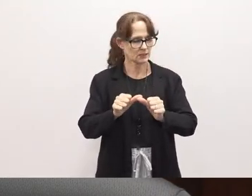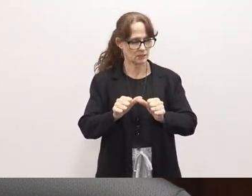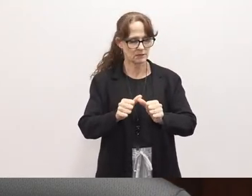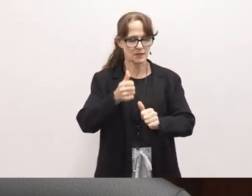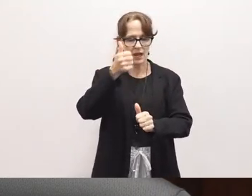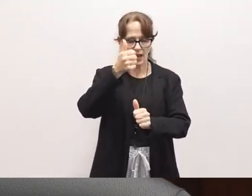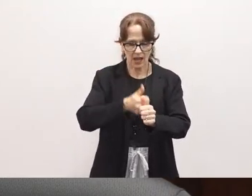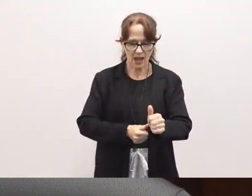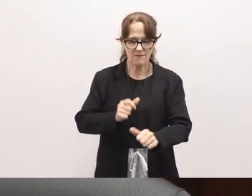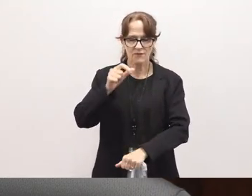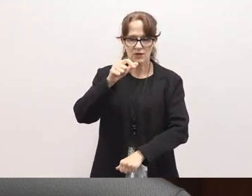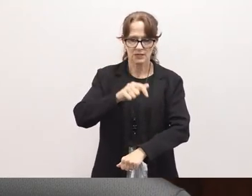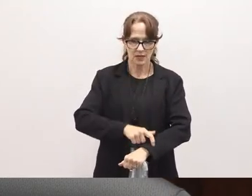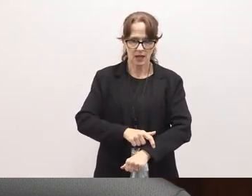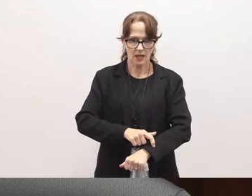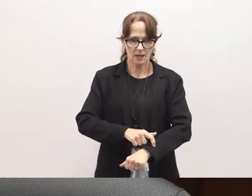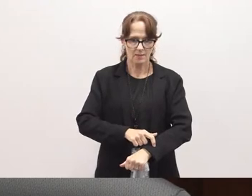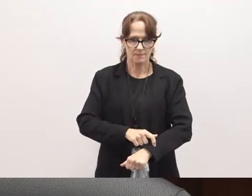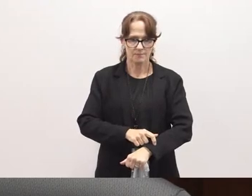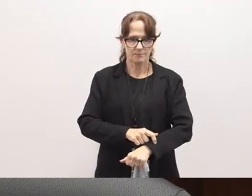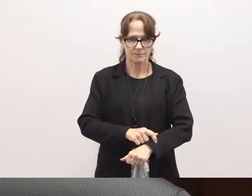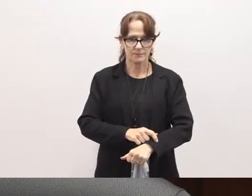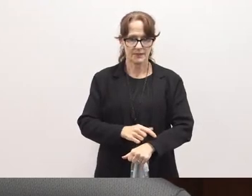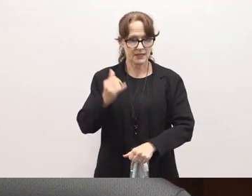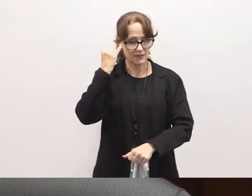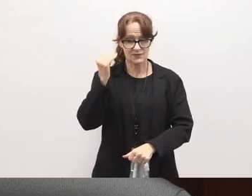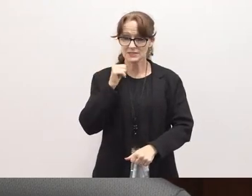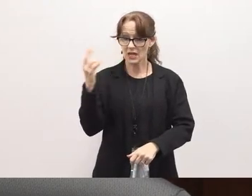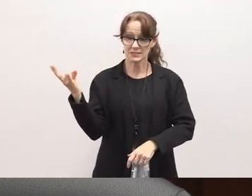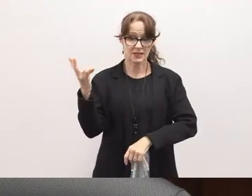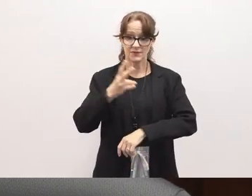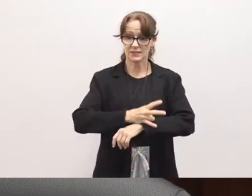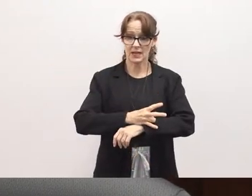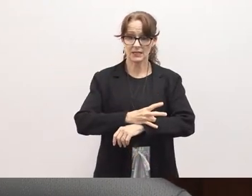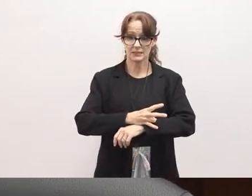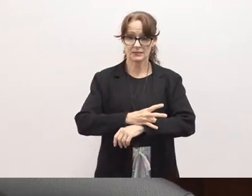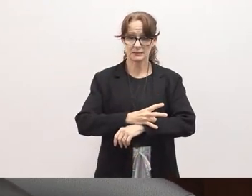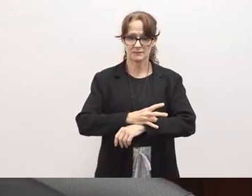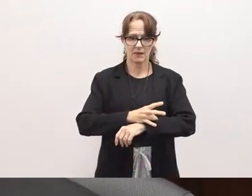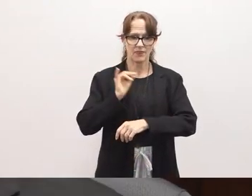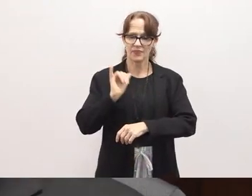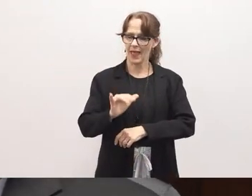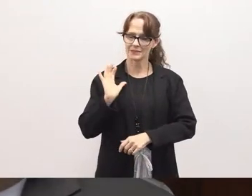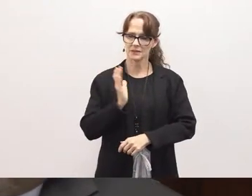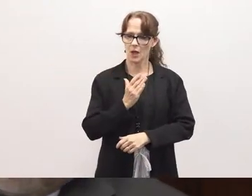every time that we don't get something 7 days in advance by process.